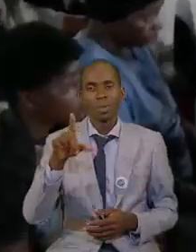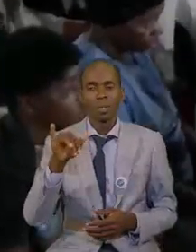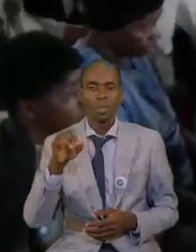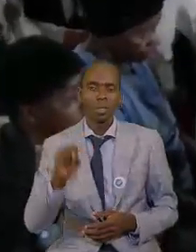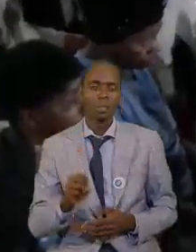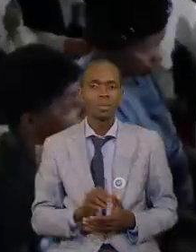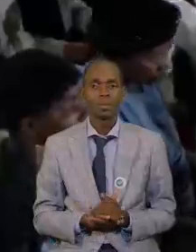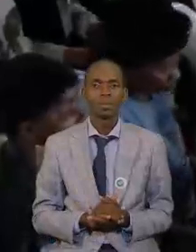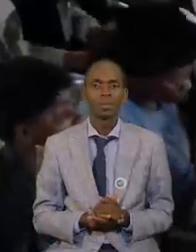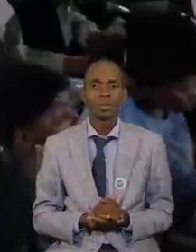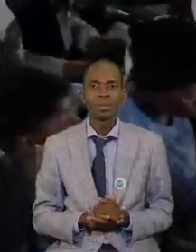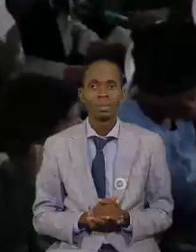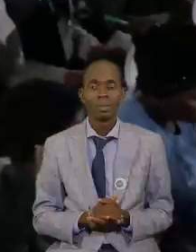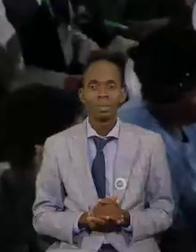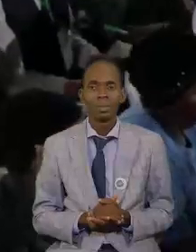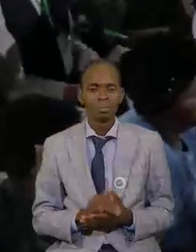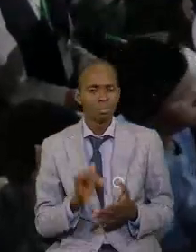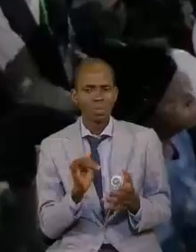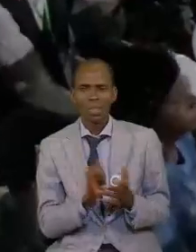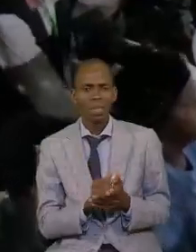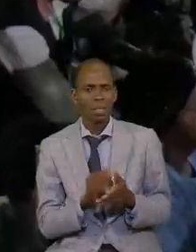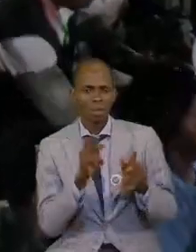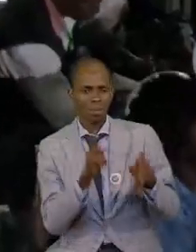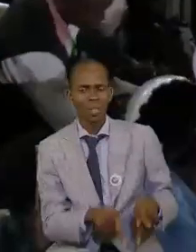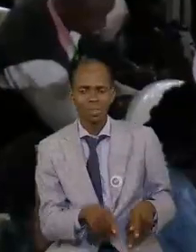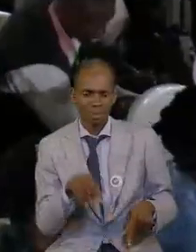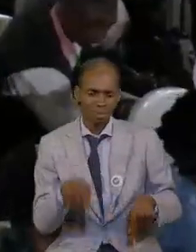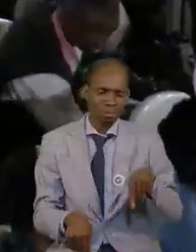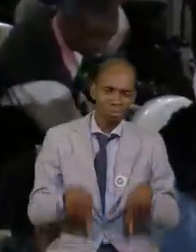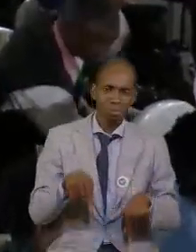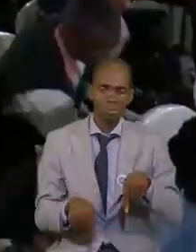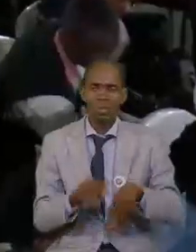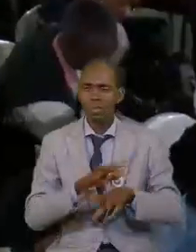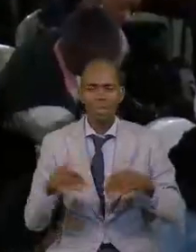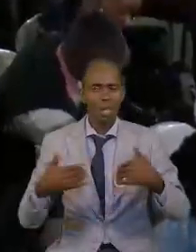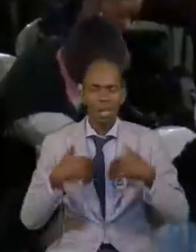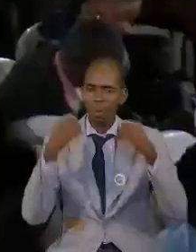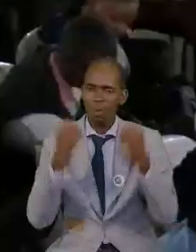That evil fellow does not have power over you anymore.